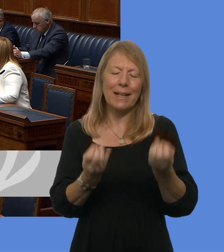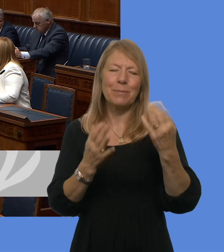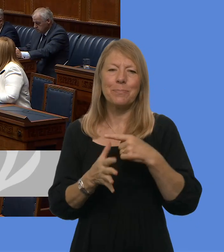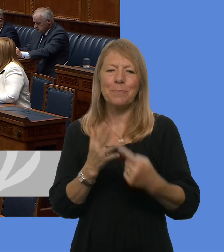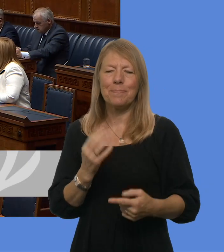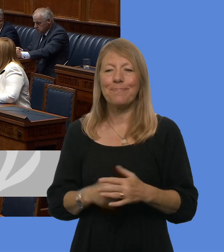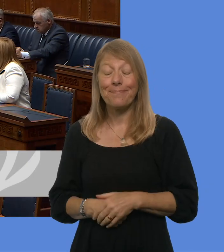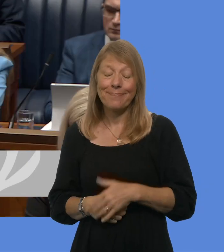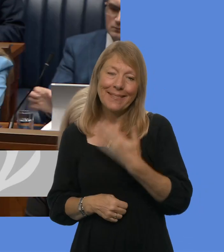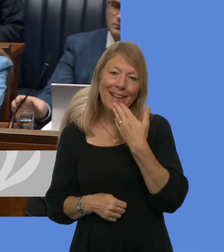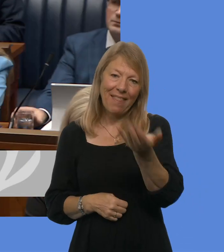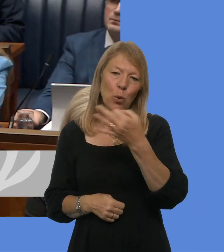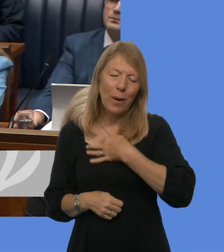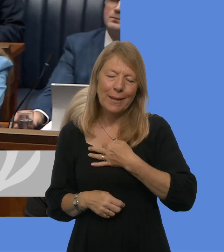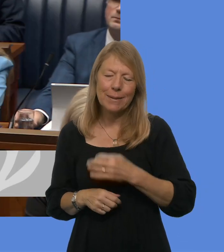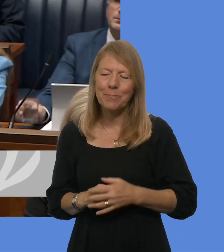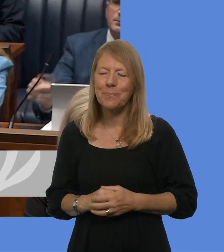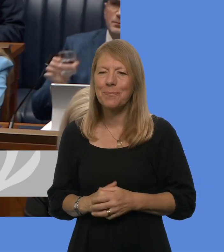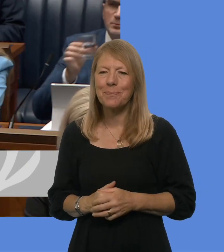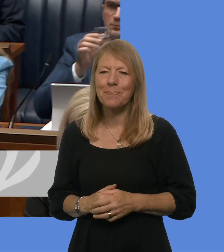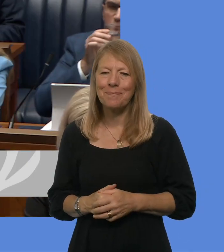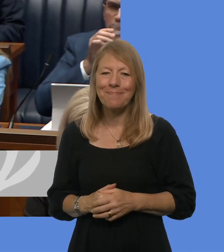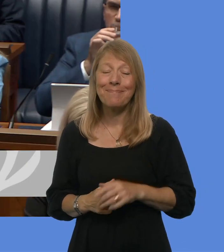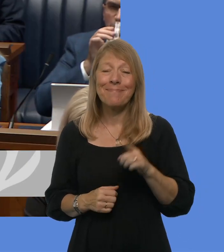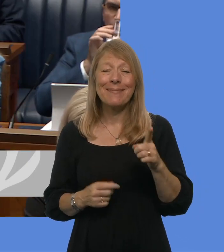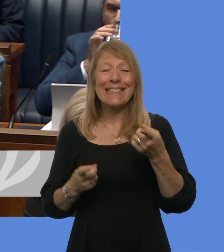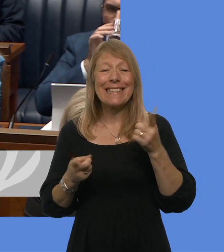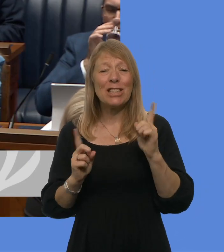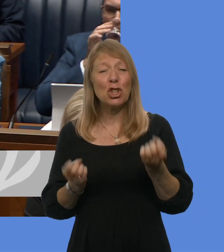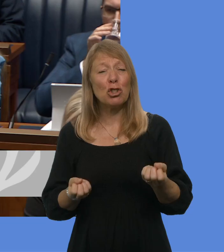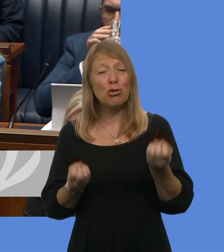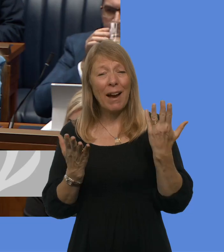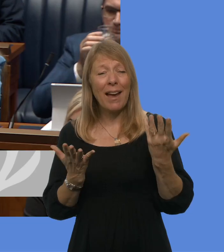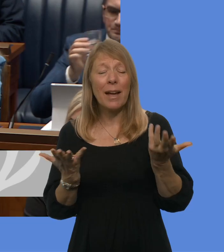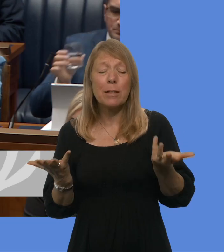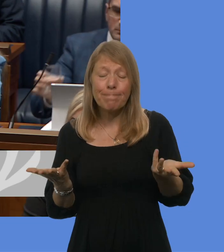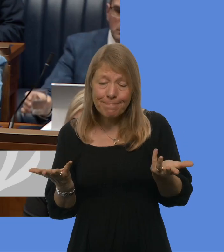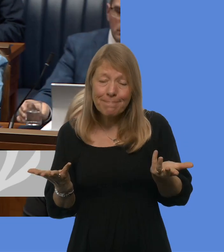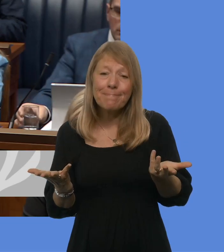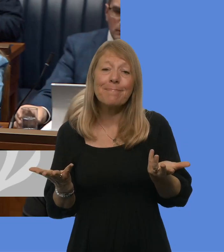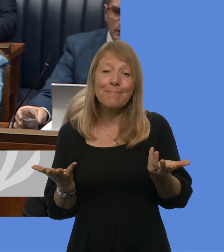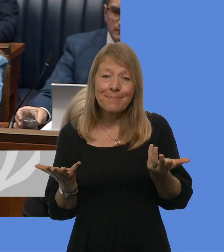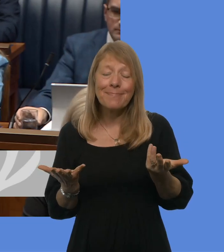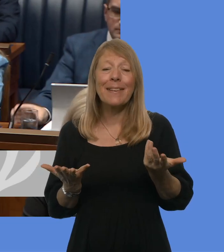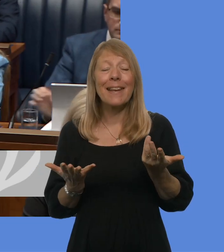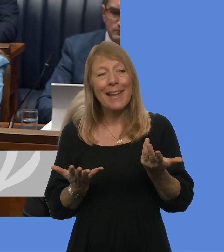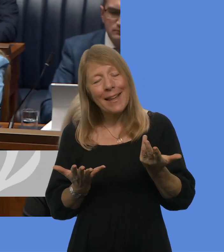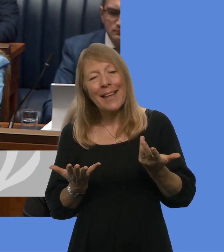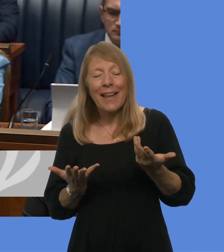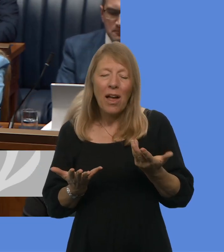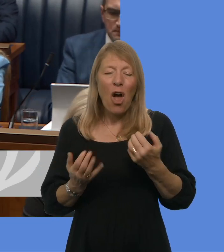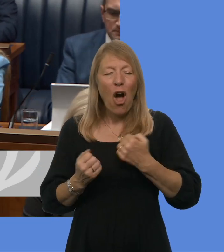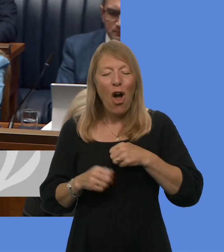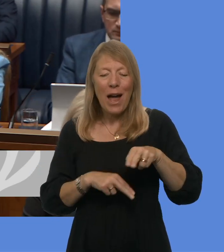that particular question. Industrial action has had a varied impact on conducting assessment within the